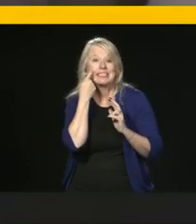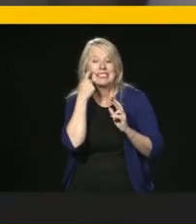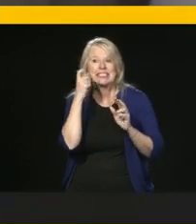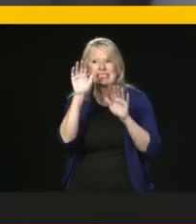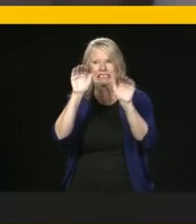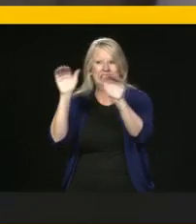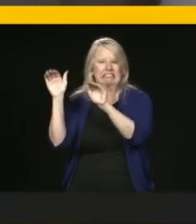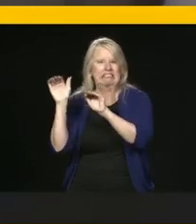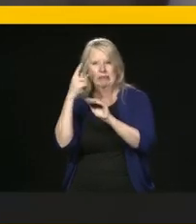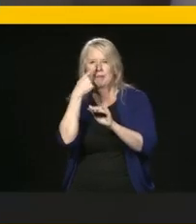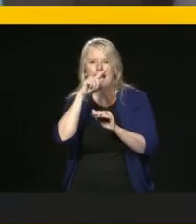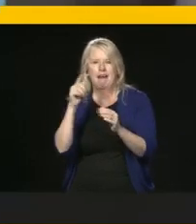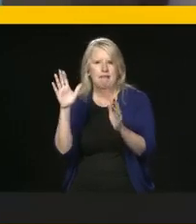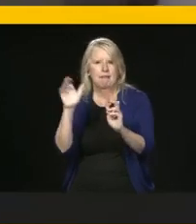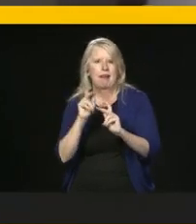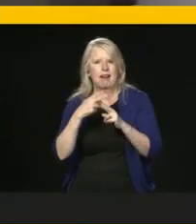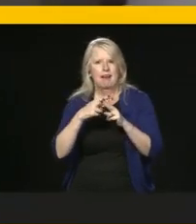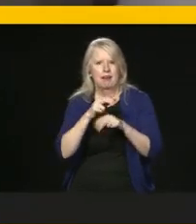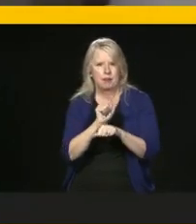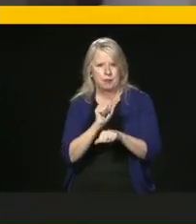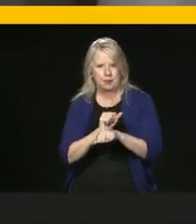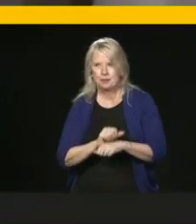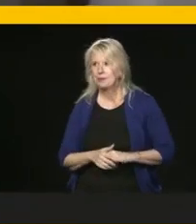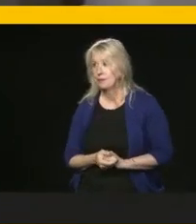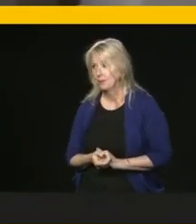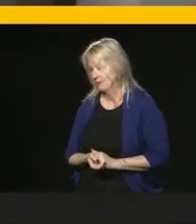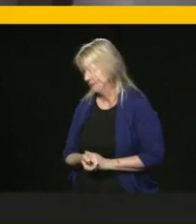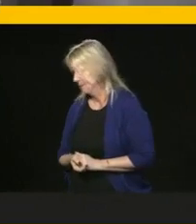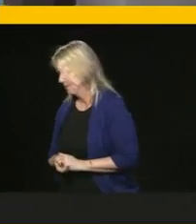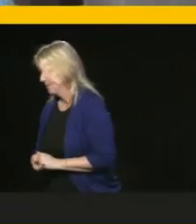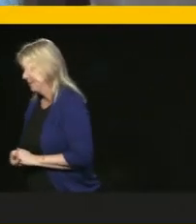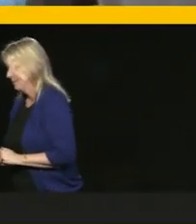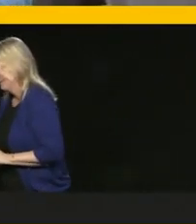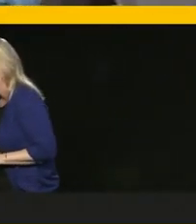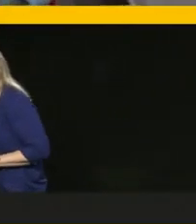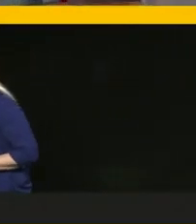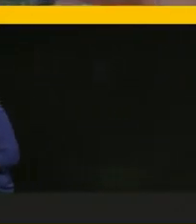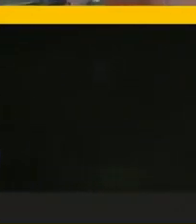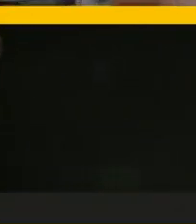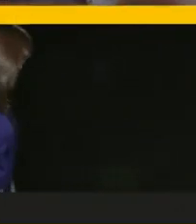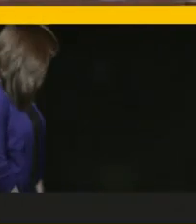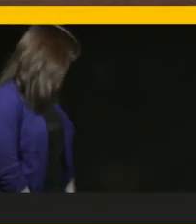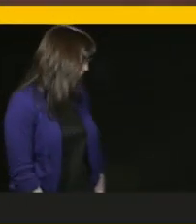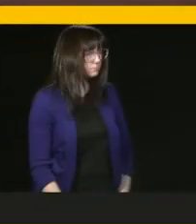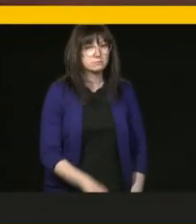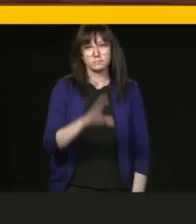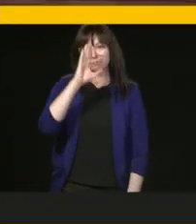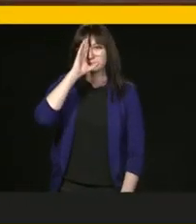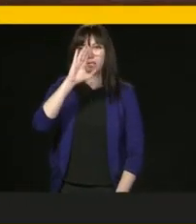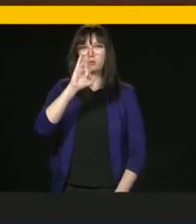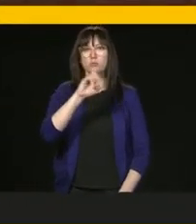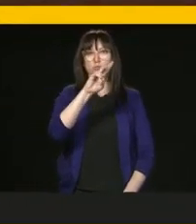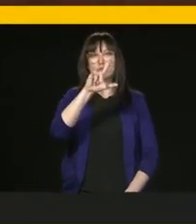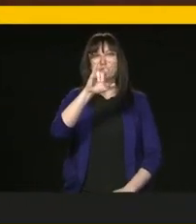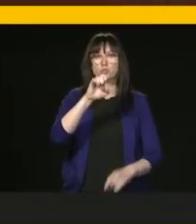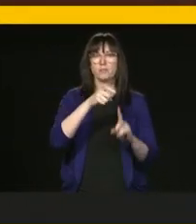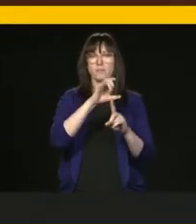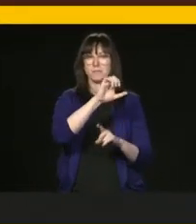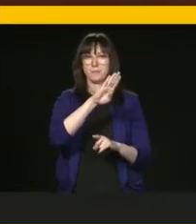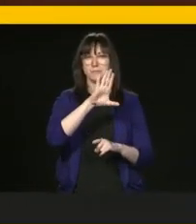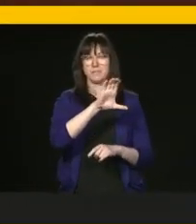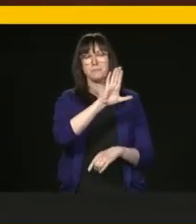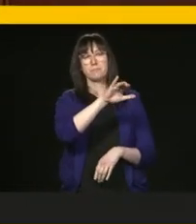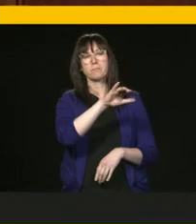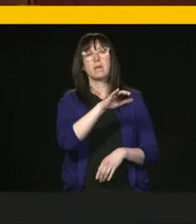Julie, CBC. Hi, Julie Van Dusen, CBC. Ms. Haidu, the Prime Minister said today enough is enough. So if